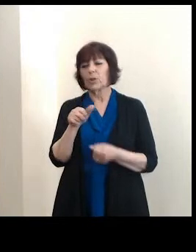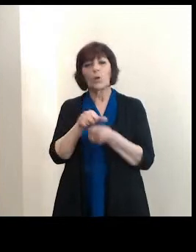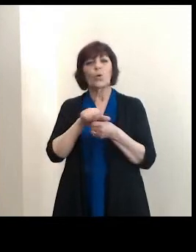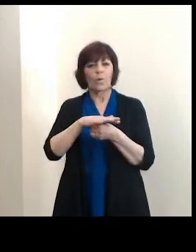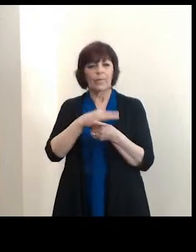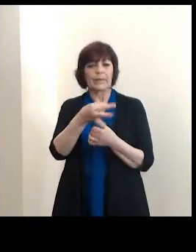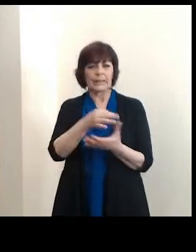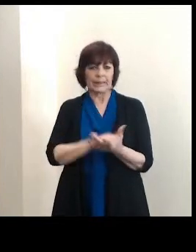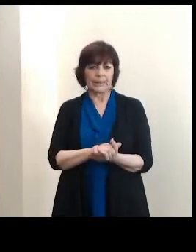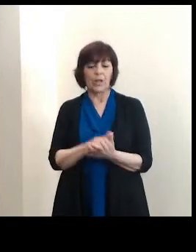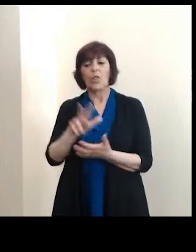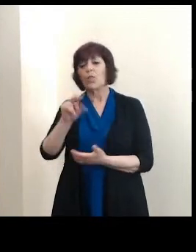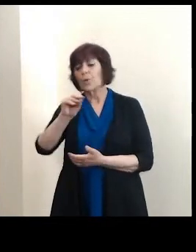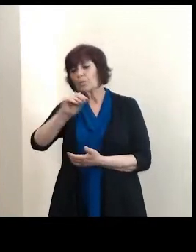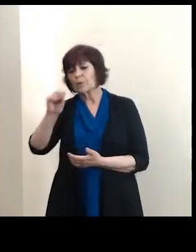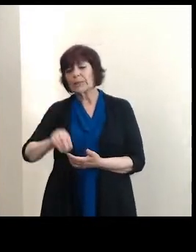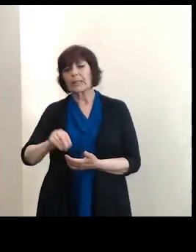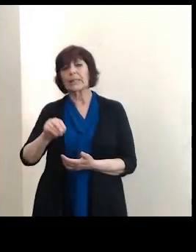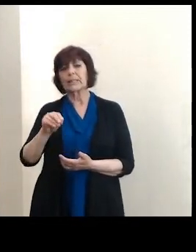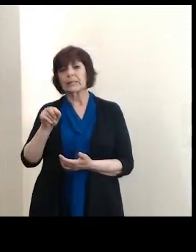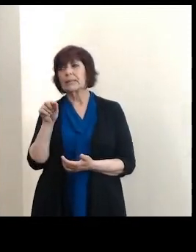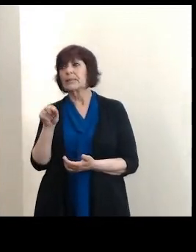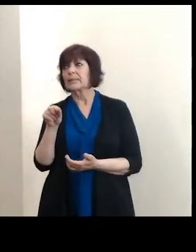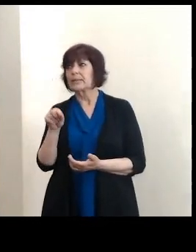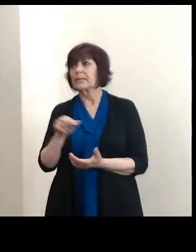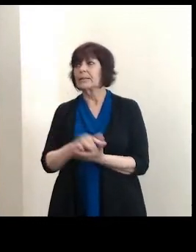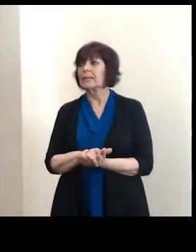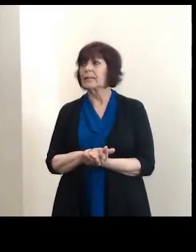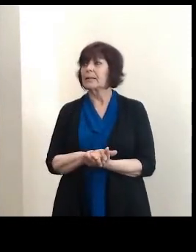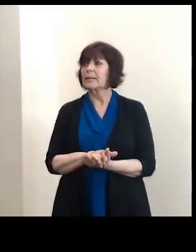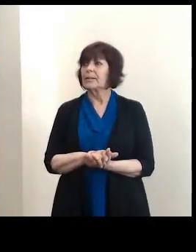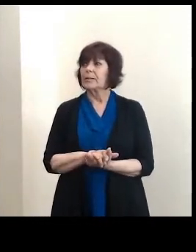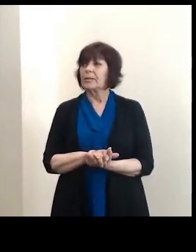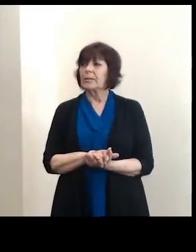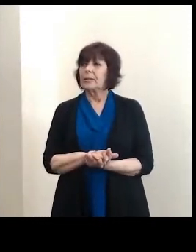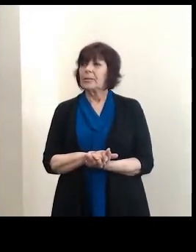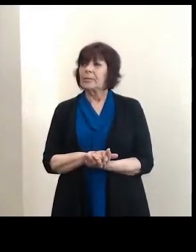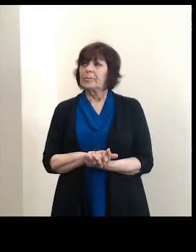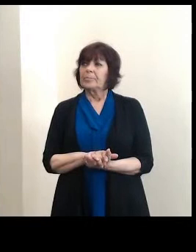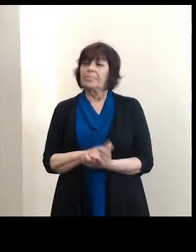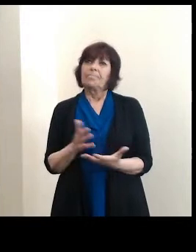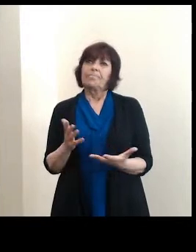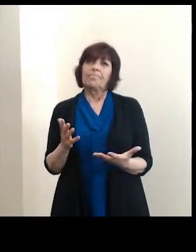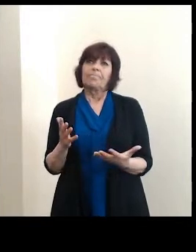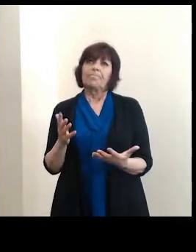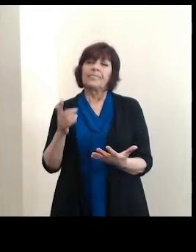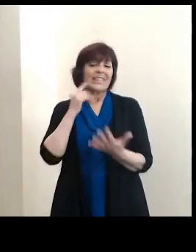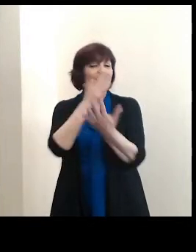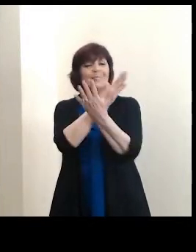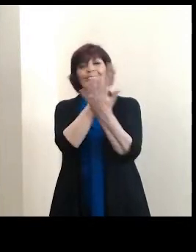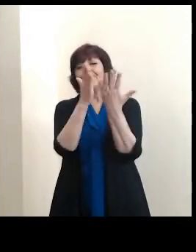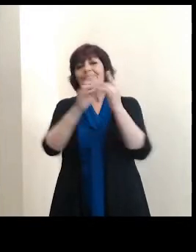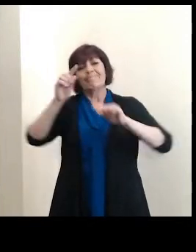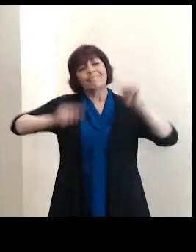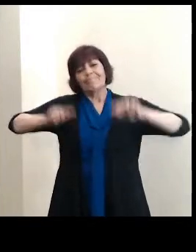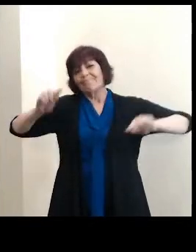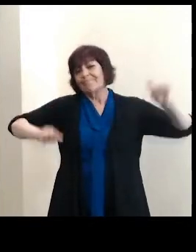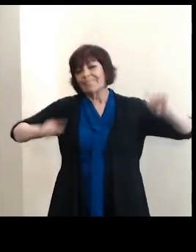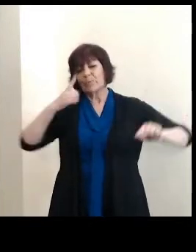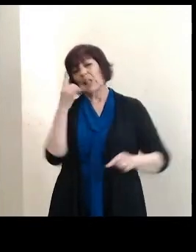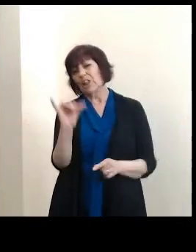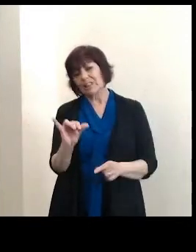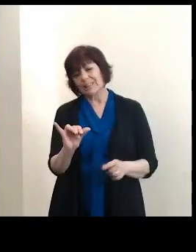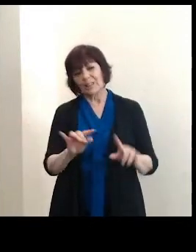Of those, about 30% were positive. So, again, it's, a spectrum of presentation, but we're